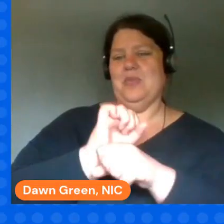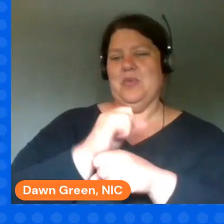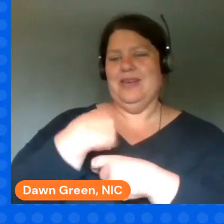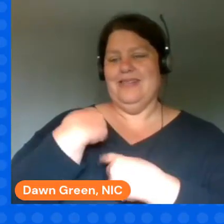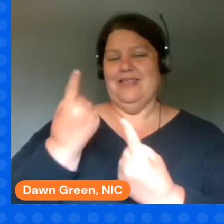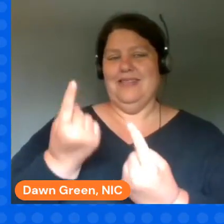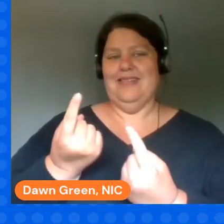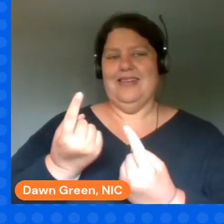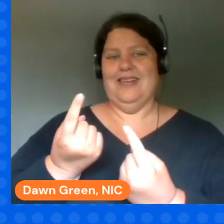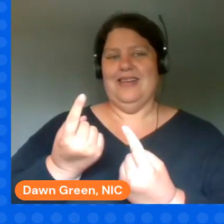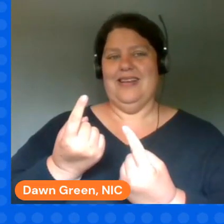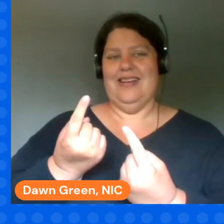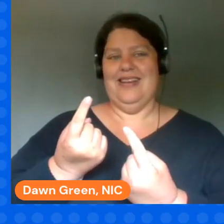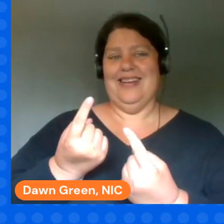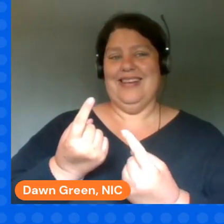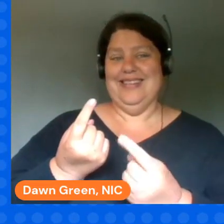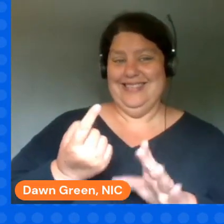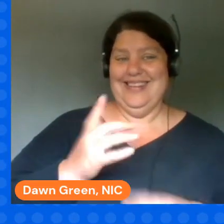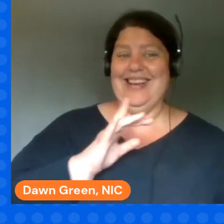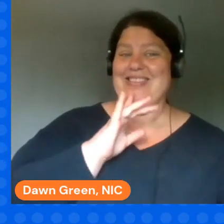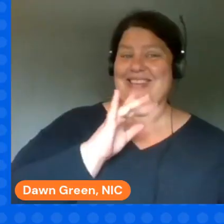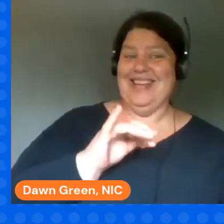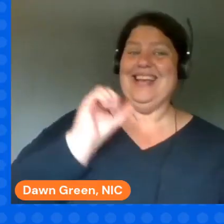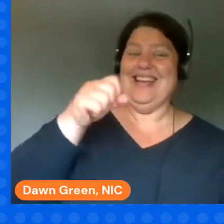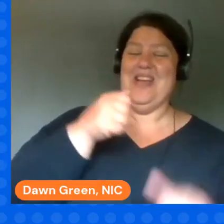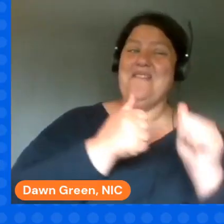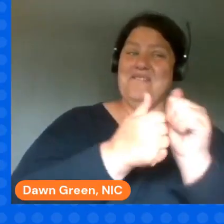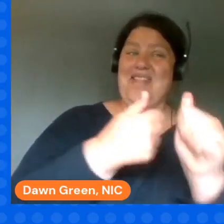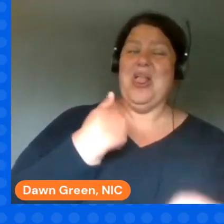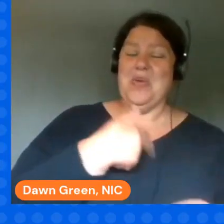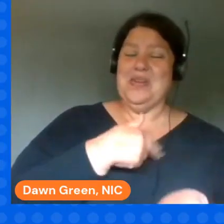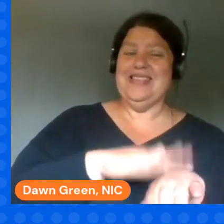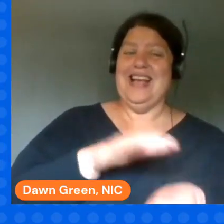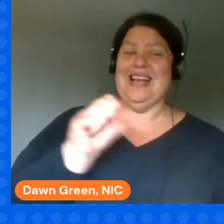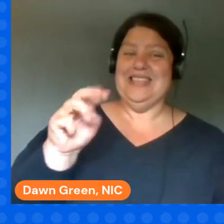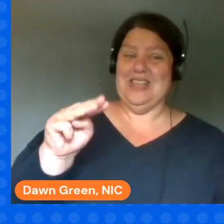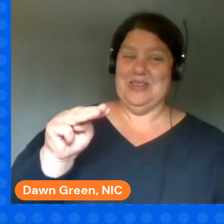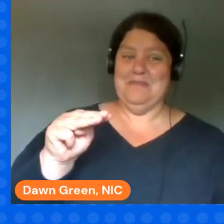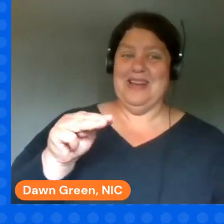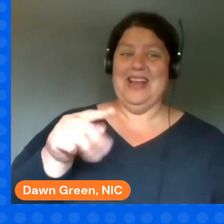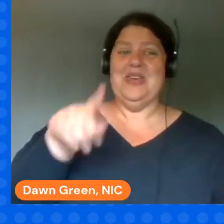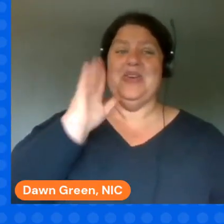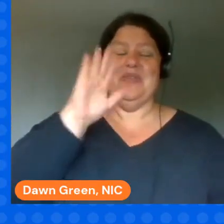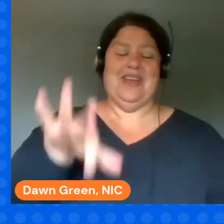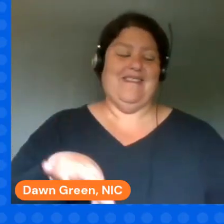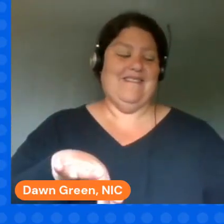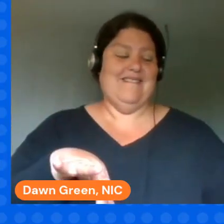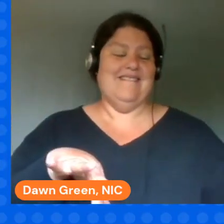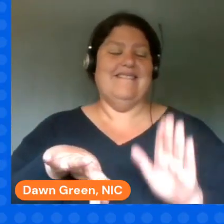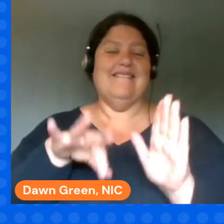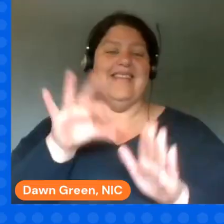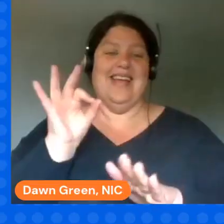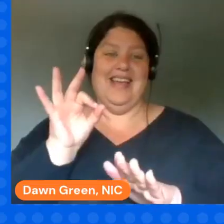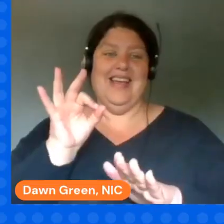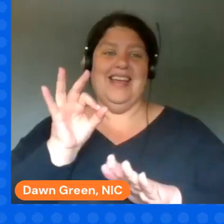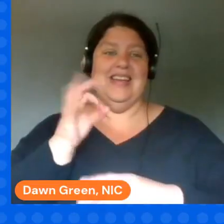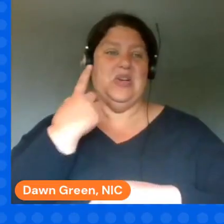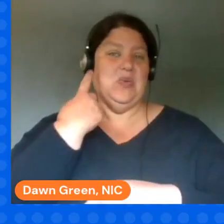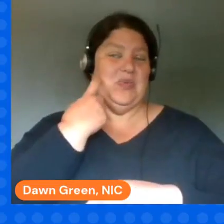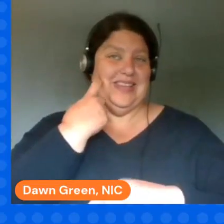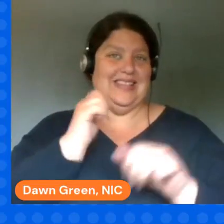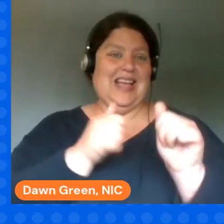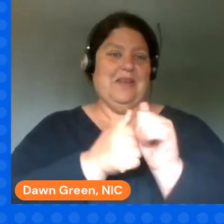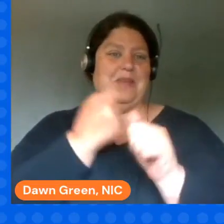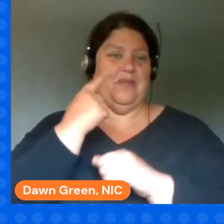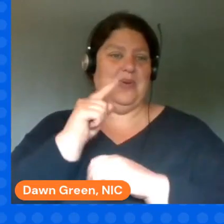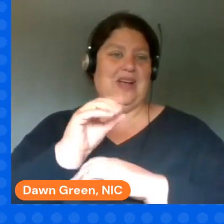shameless plug, definitely follow us on social media and the email list, because that's where you'll find the latest updates for OctoStudio between now and